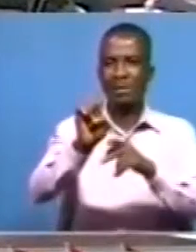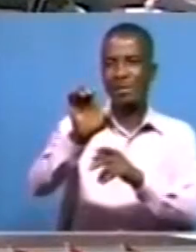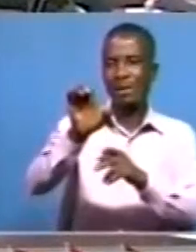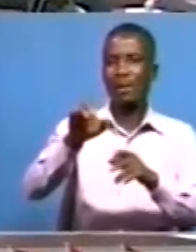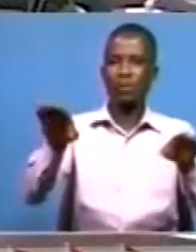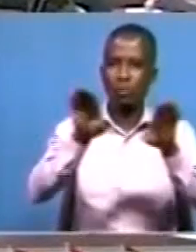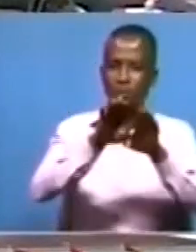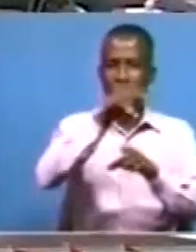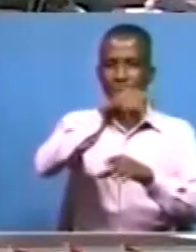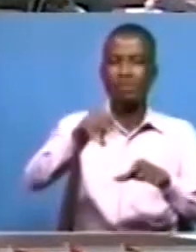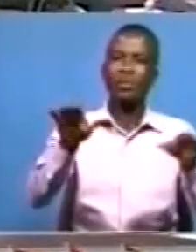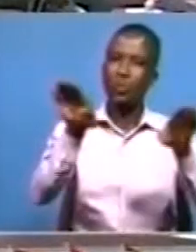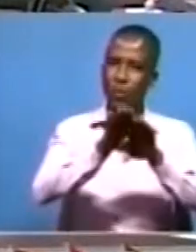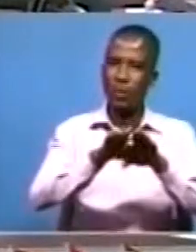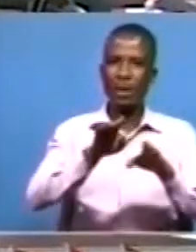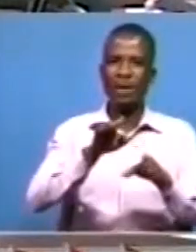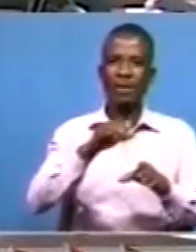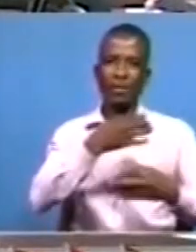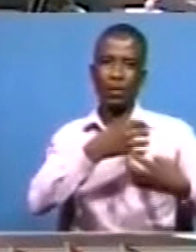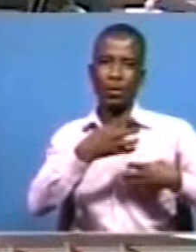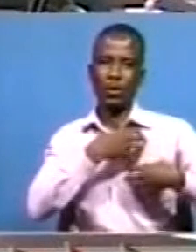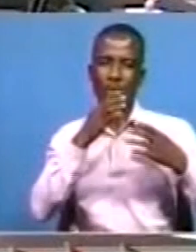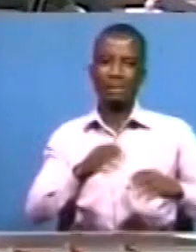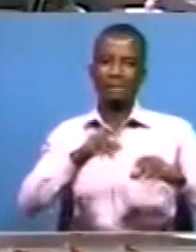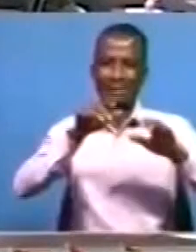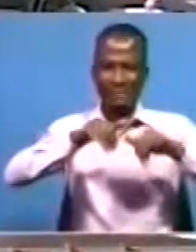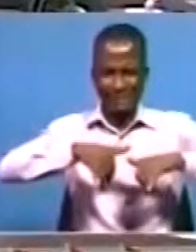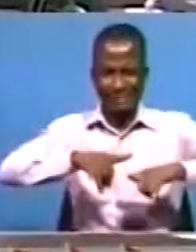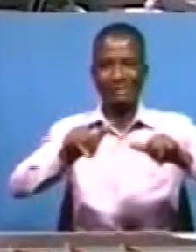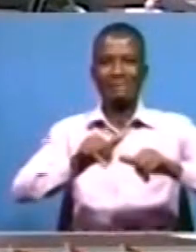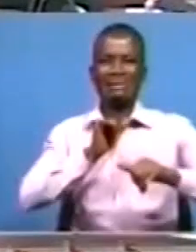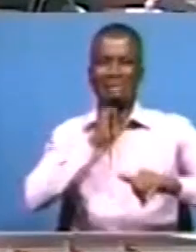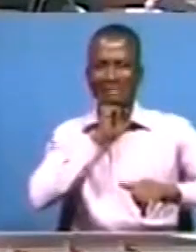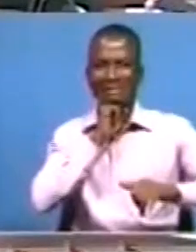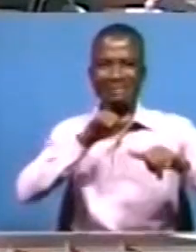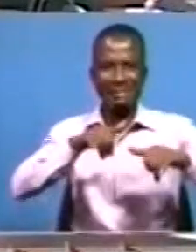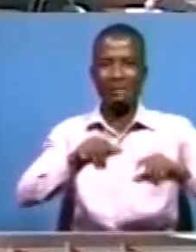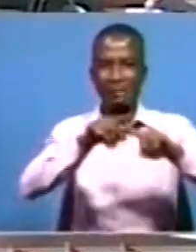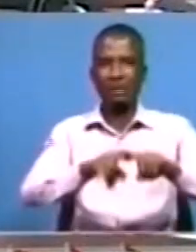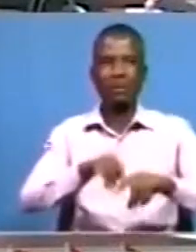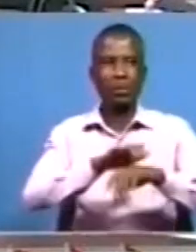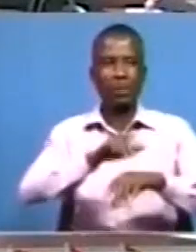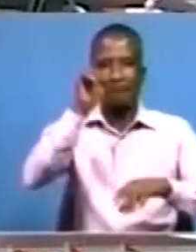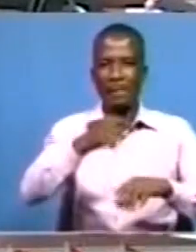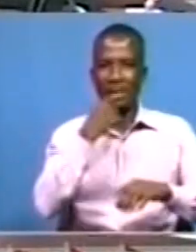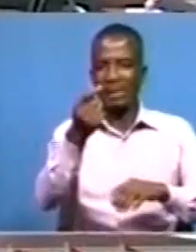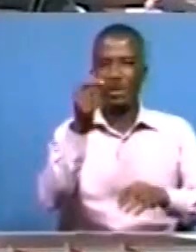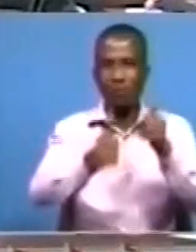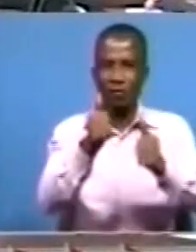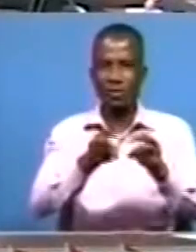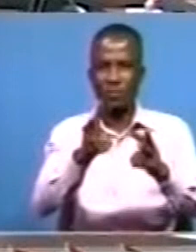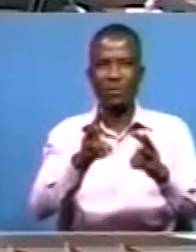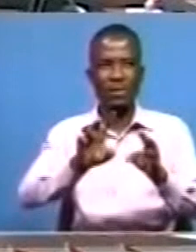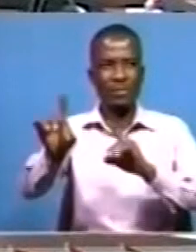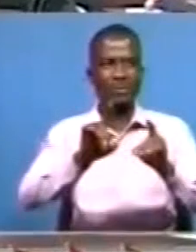their respective cases. If the petitioner intended to rely on the depositions in issue, the law required him to state as part of the